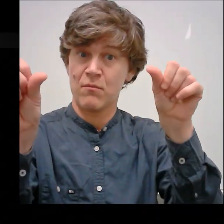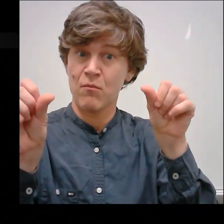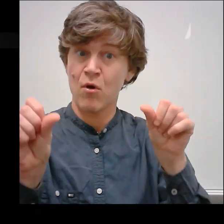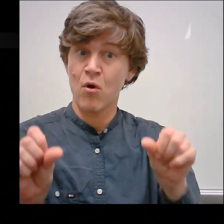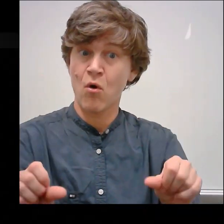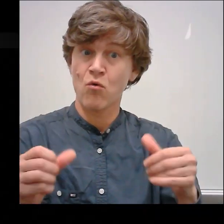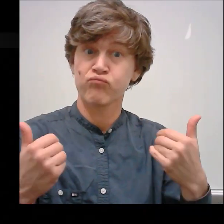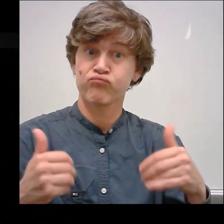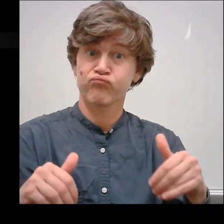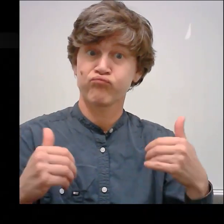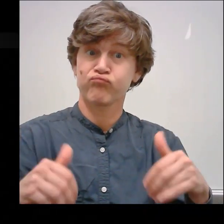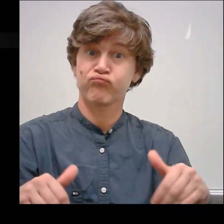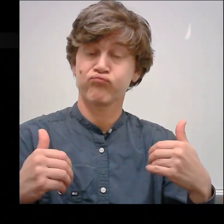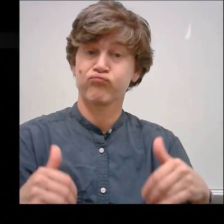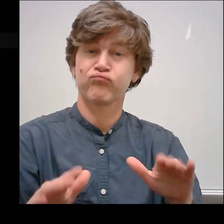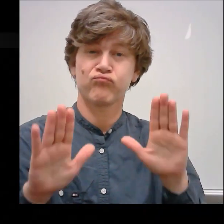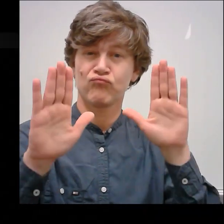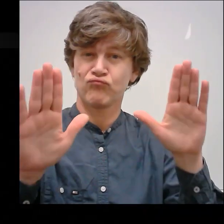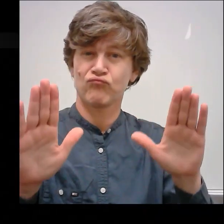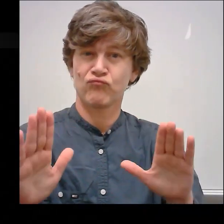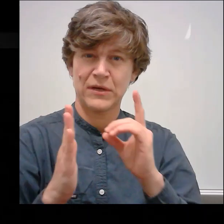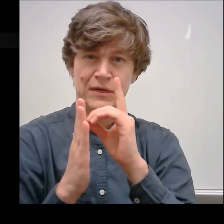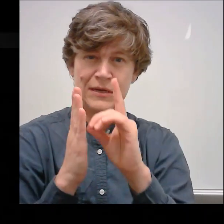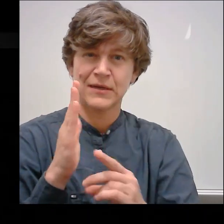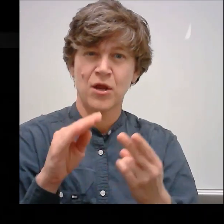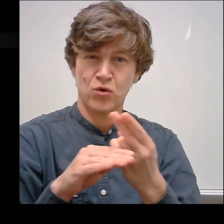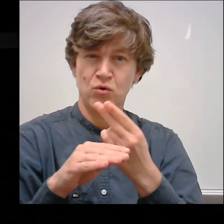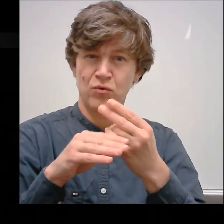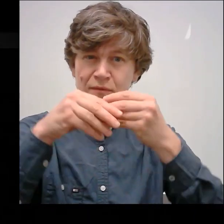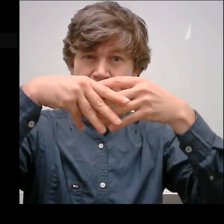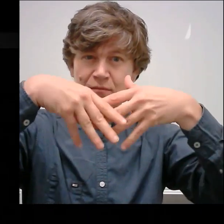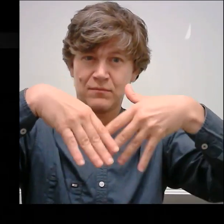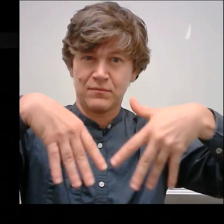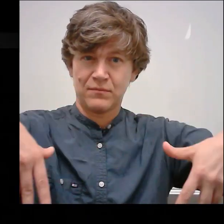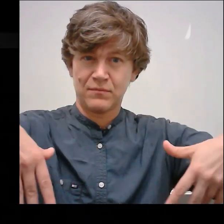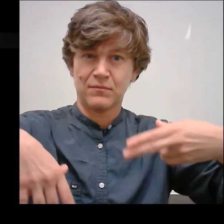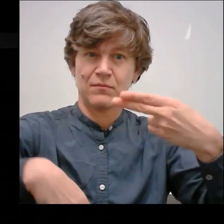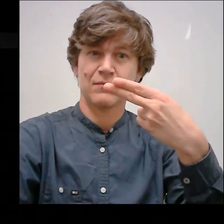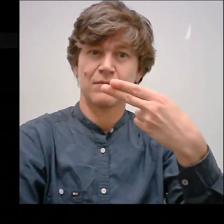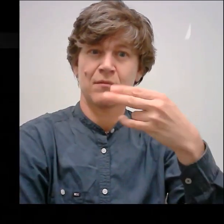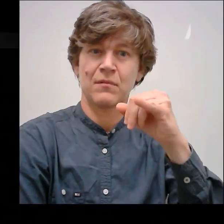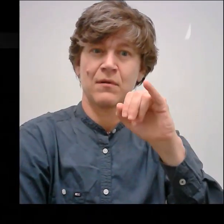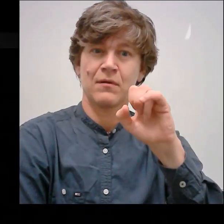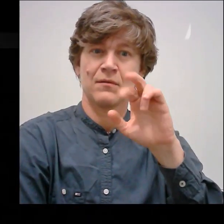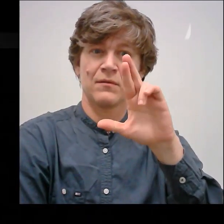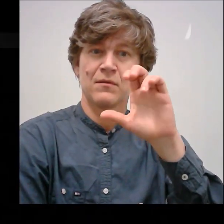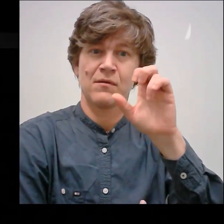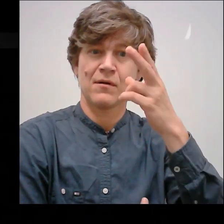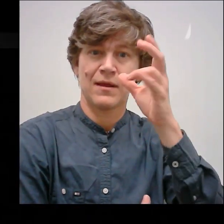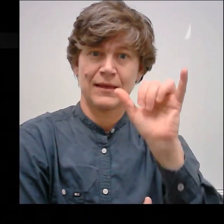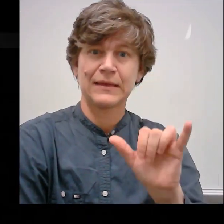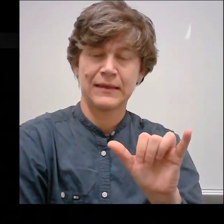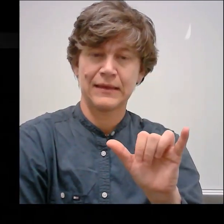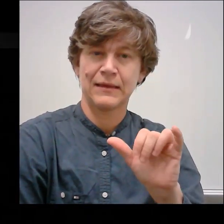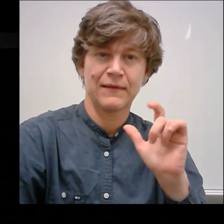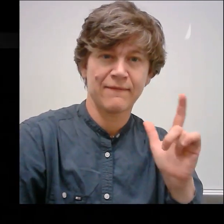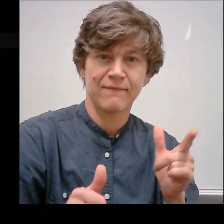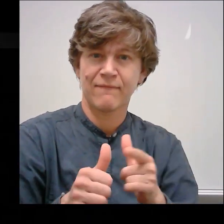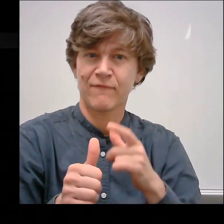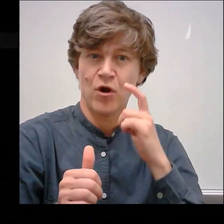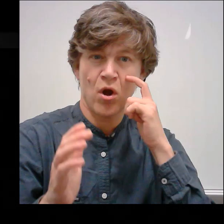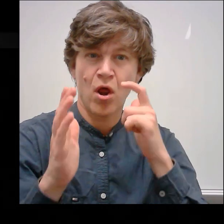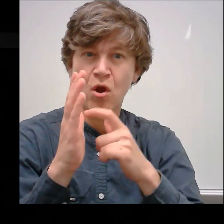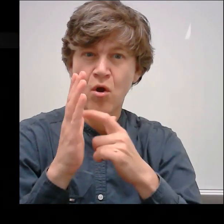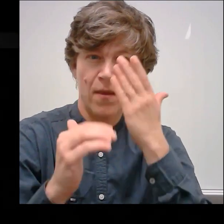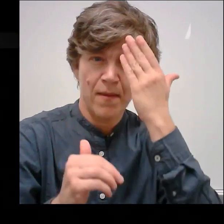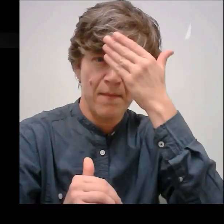piece utilizing a hierarchy of value in its design. The viewer's eye is naturally drawn to the highest area of contrast, the white